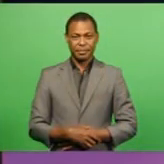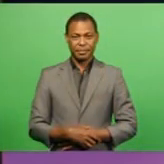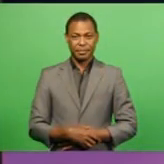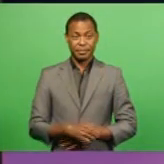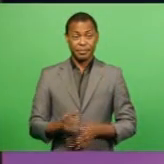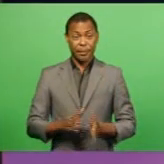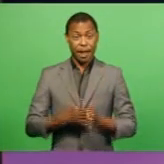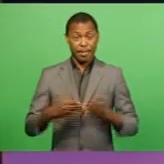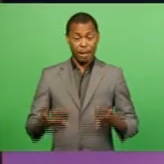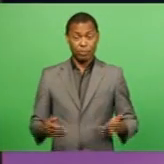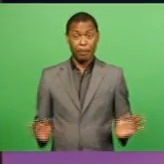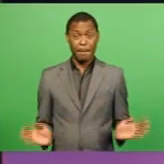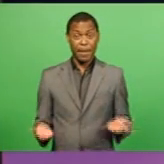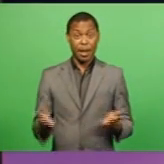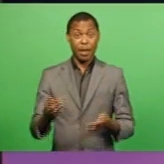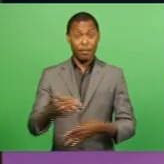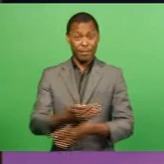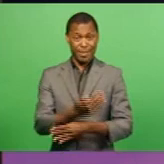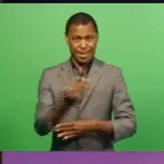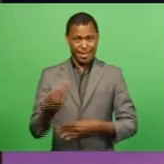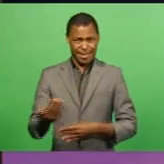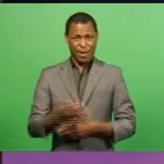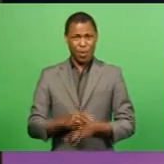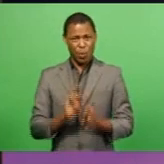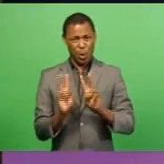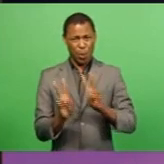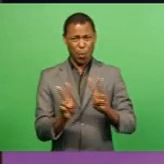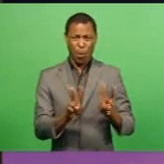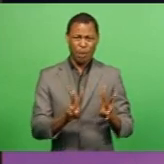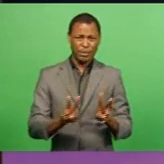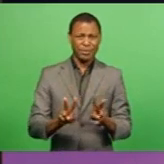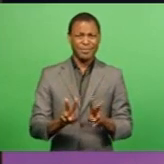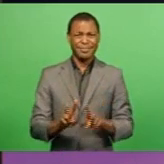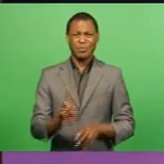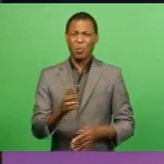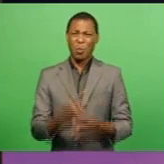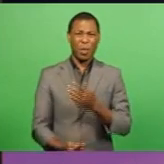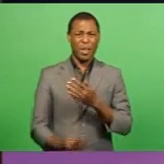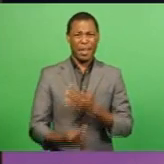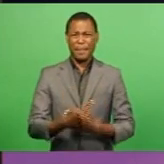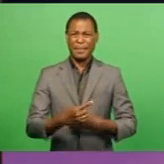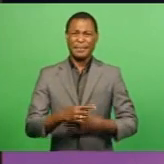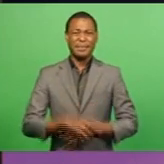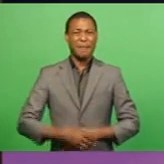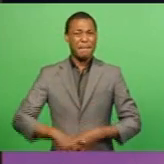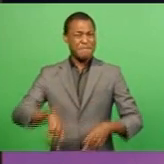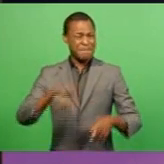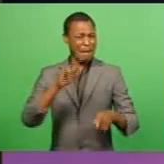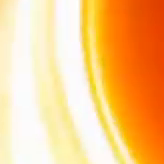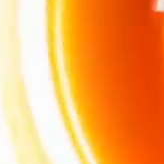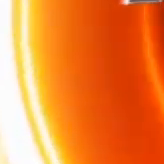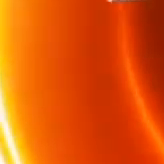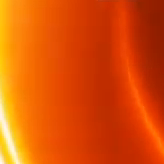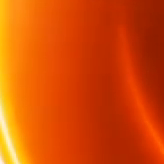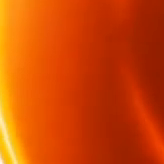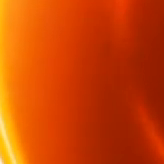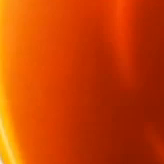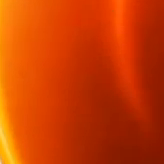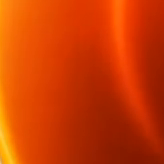Now to play of the day, take a look at Endo and Watanabe on fire as they dictate this blistering fast rally.